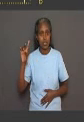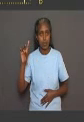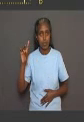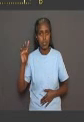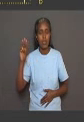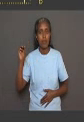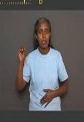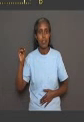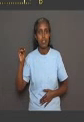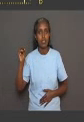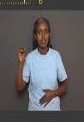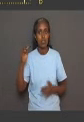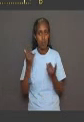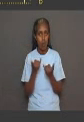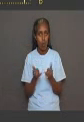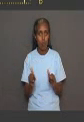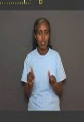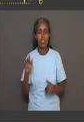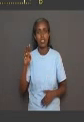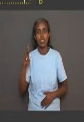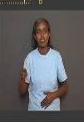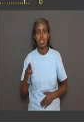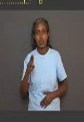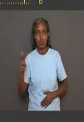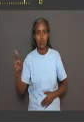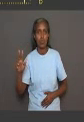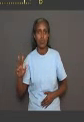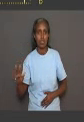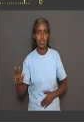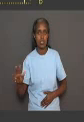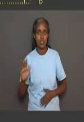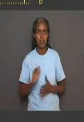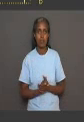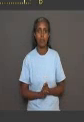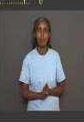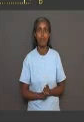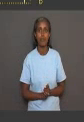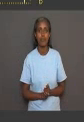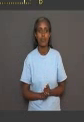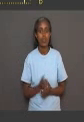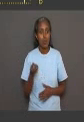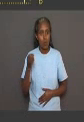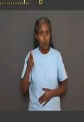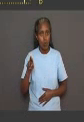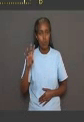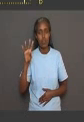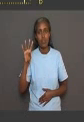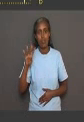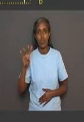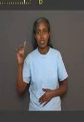81.7 meters over the square root of 3, or